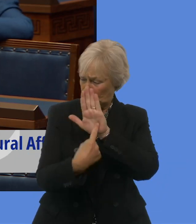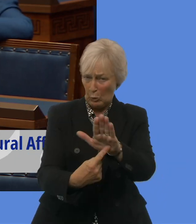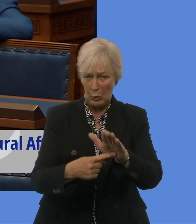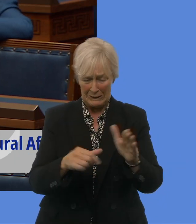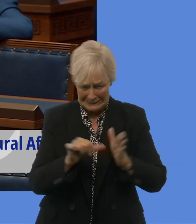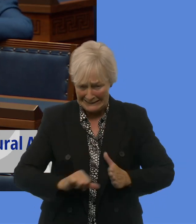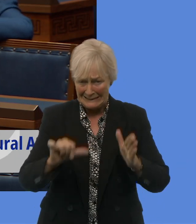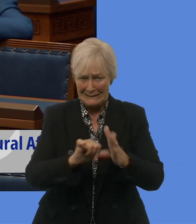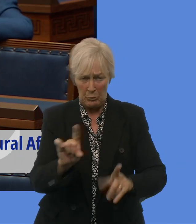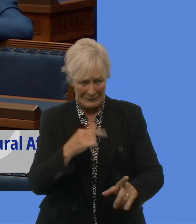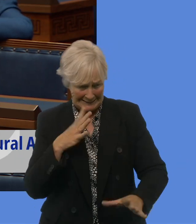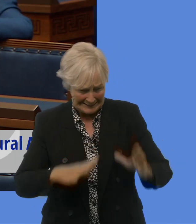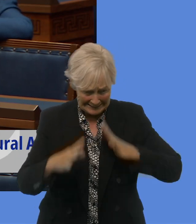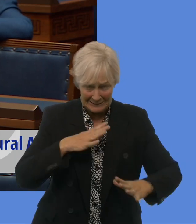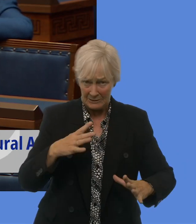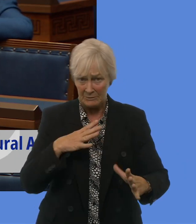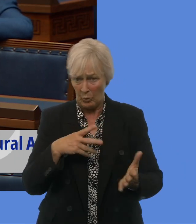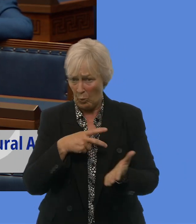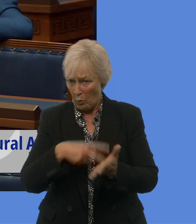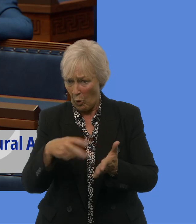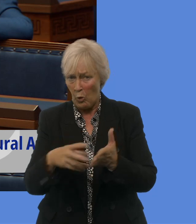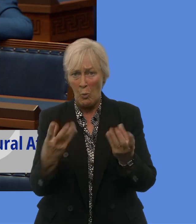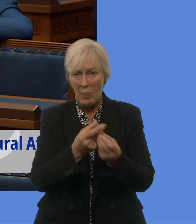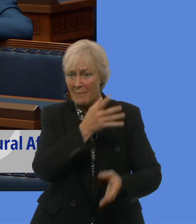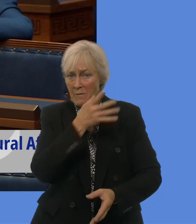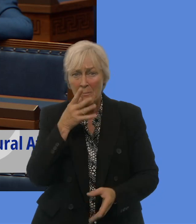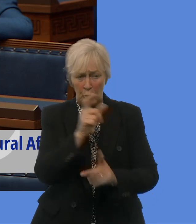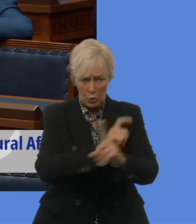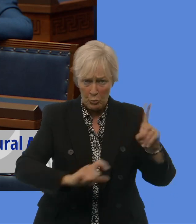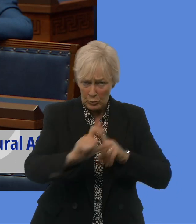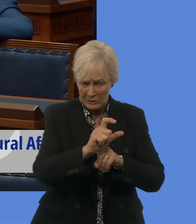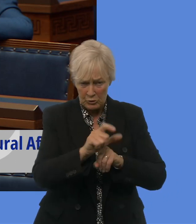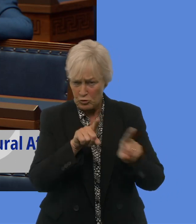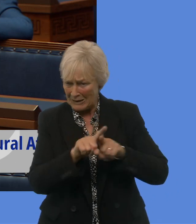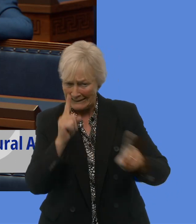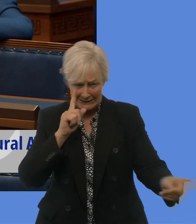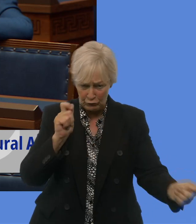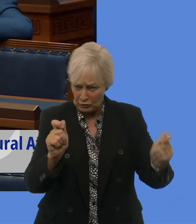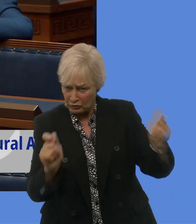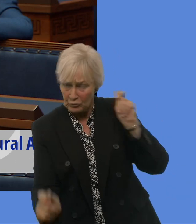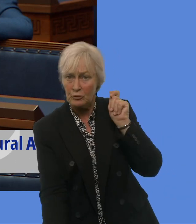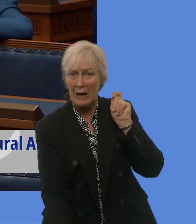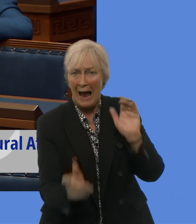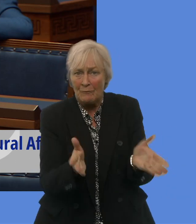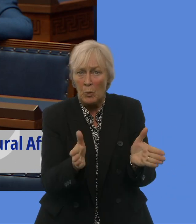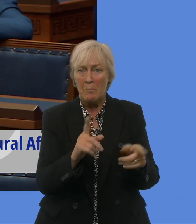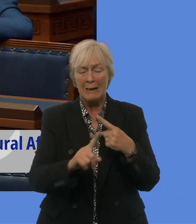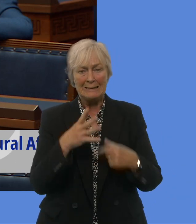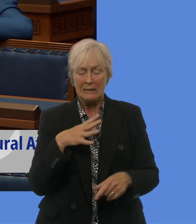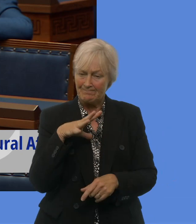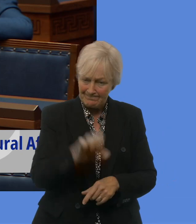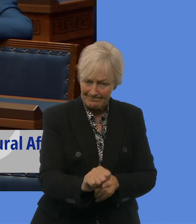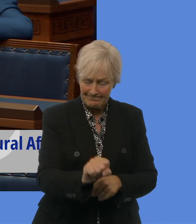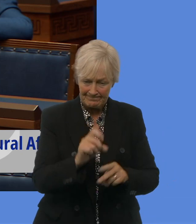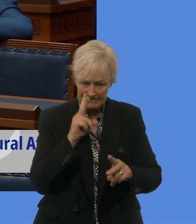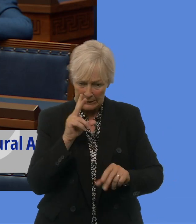will be needed. I will walk with the farming community every step of the way as we turn this situation around. But we need to grasp proposals and we